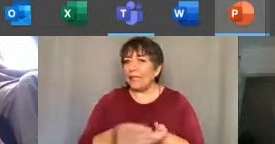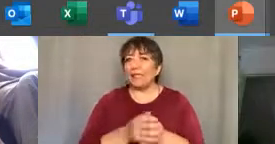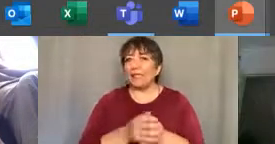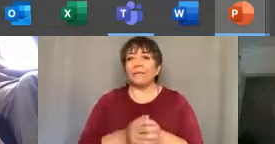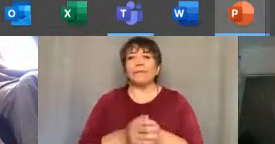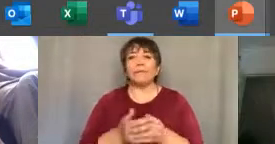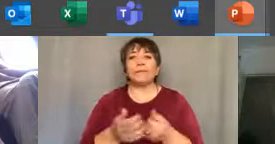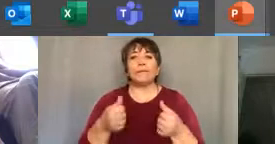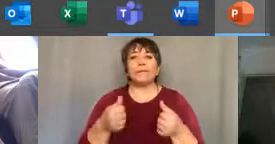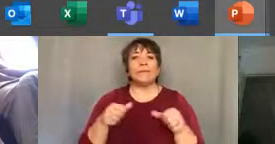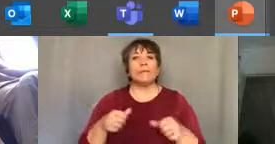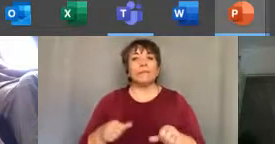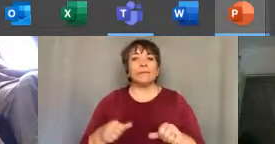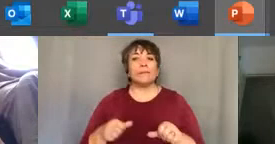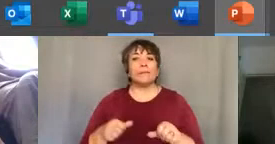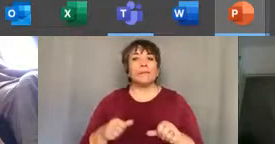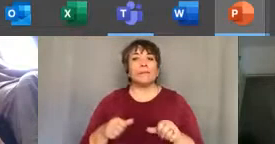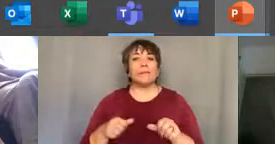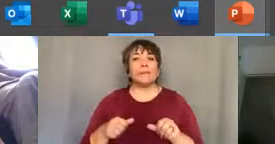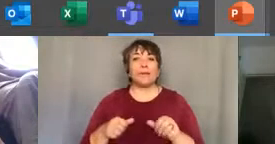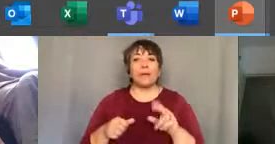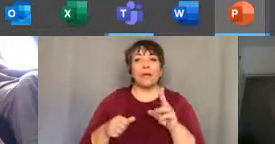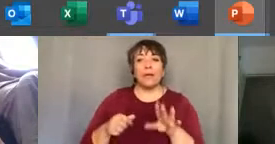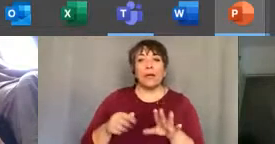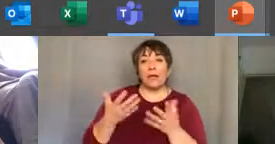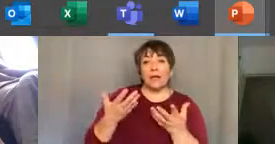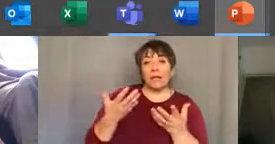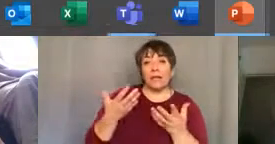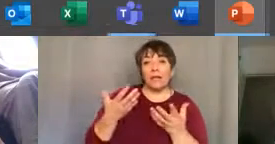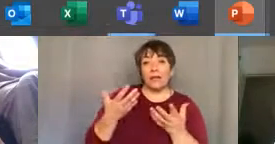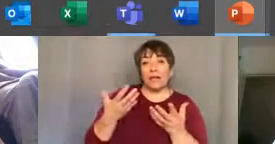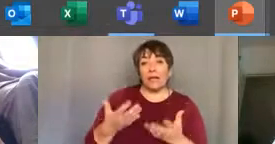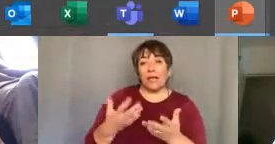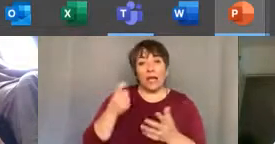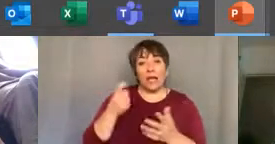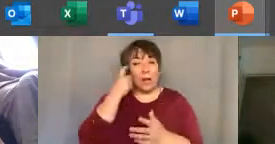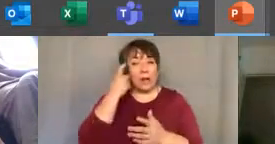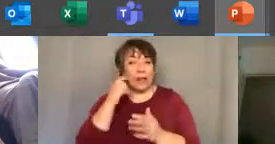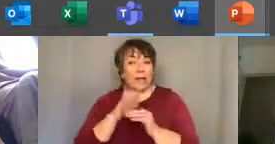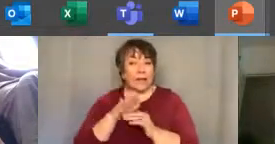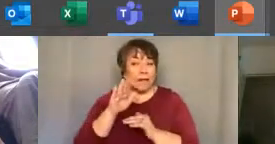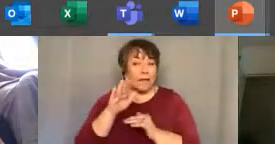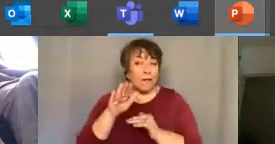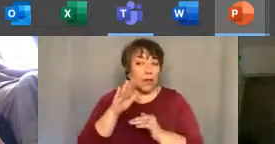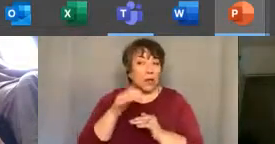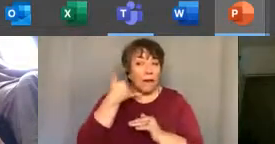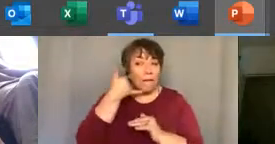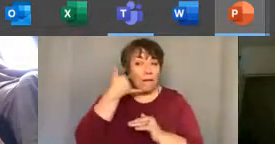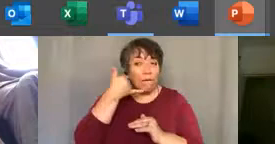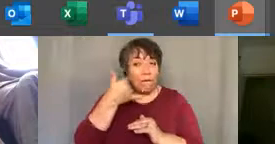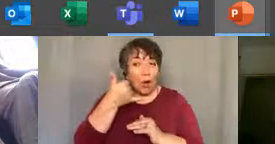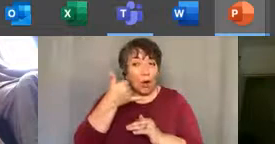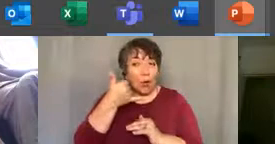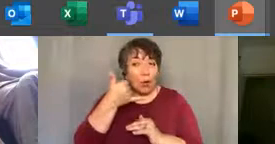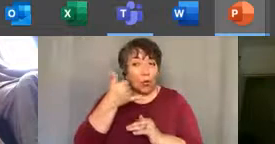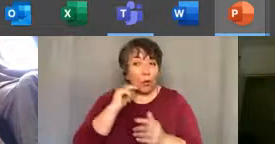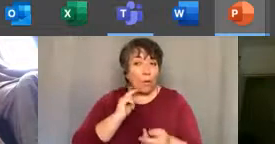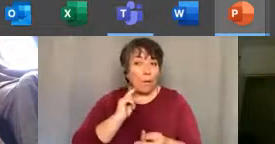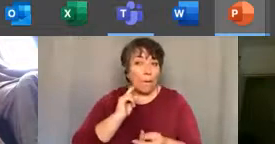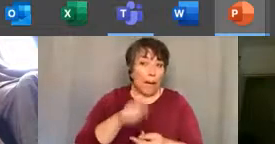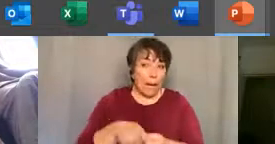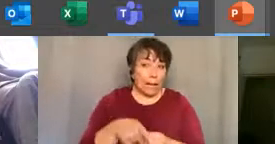website, but that's just something that we are looking to scope out in the future. And during the pandemic, we